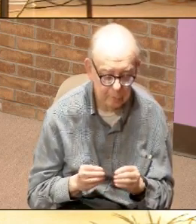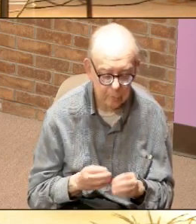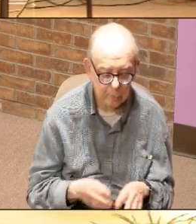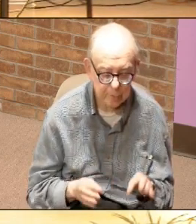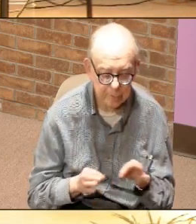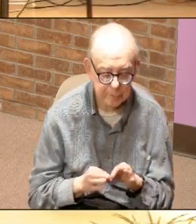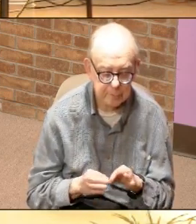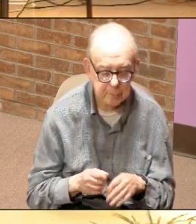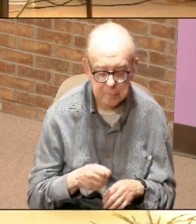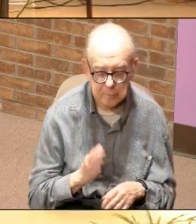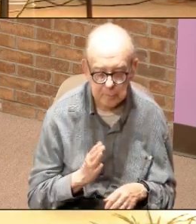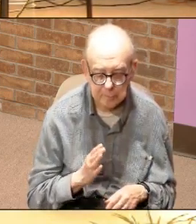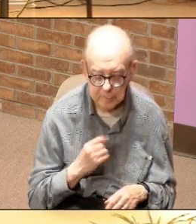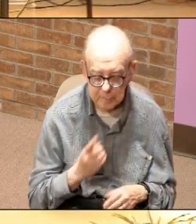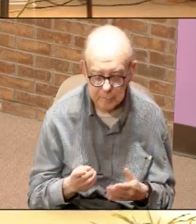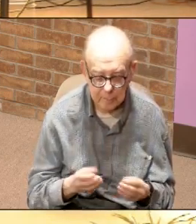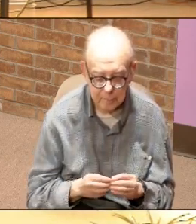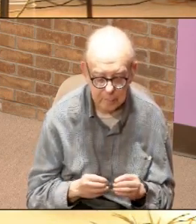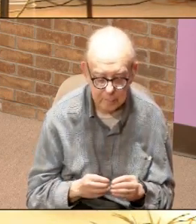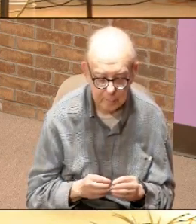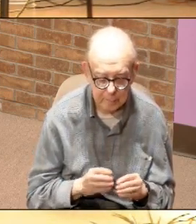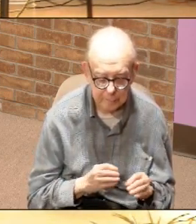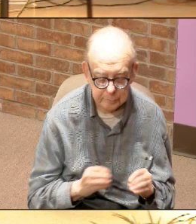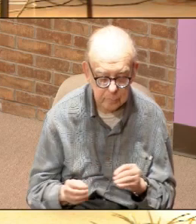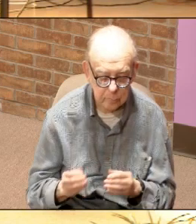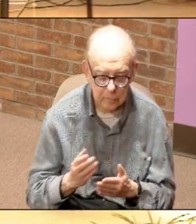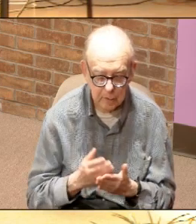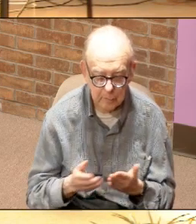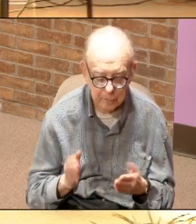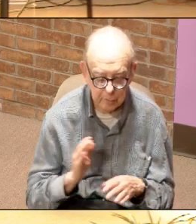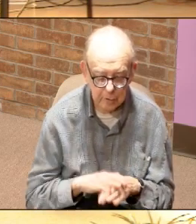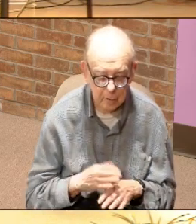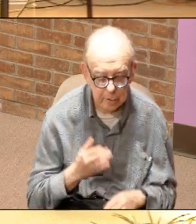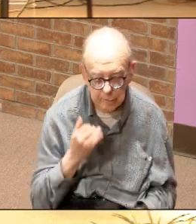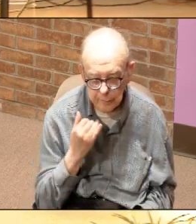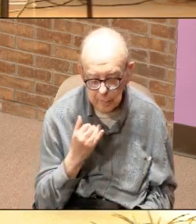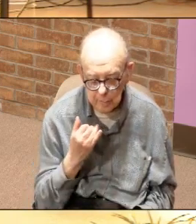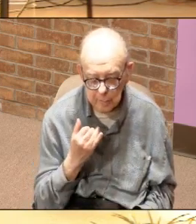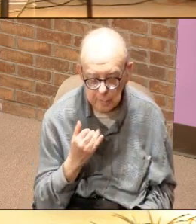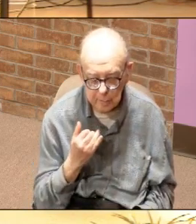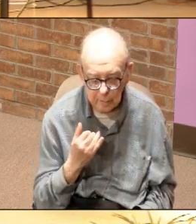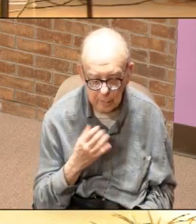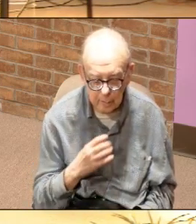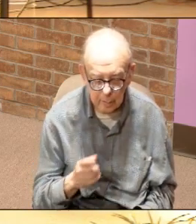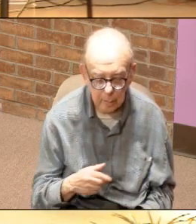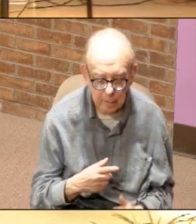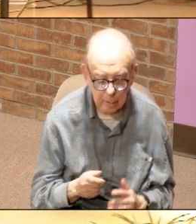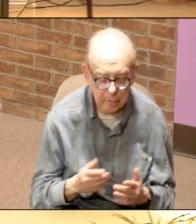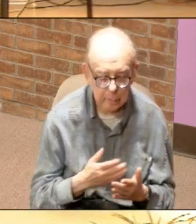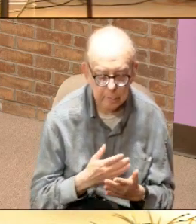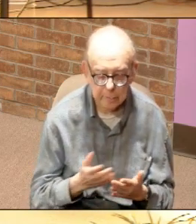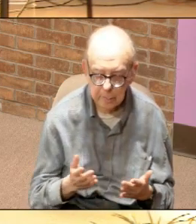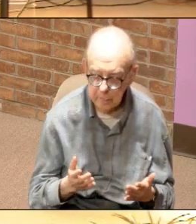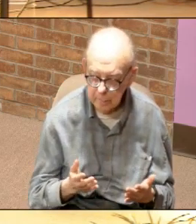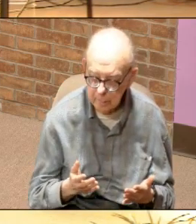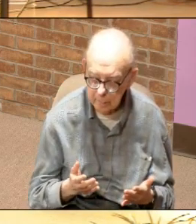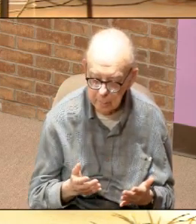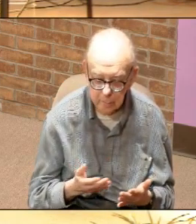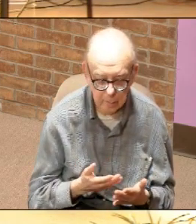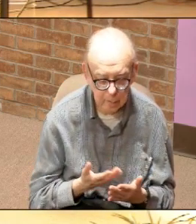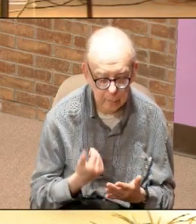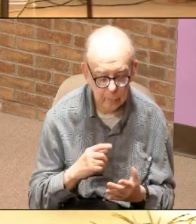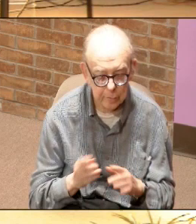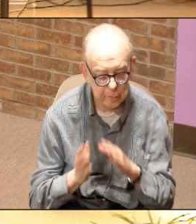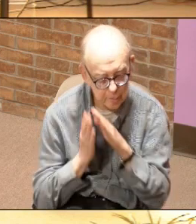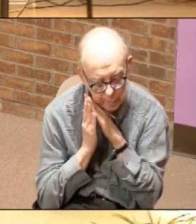you something? Put something on your phone. And then the other thing is, before you